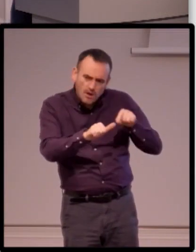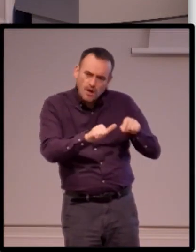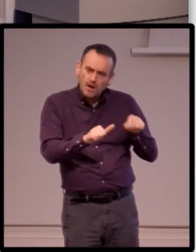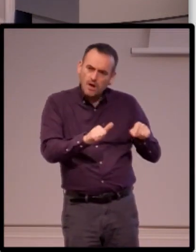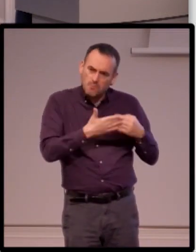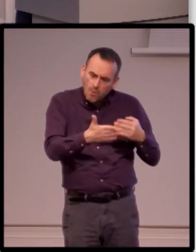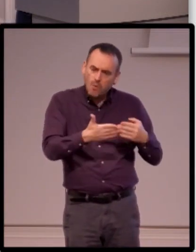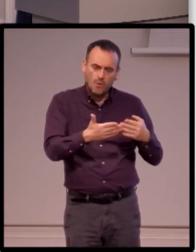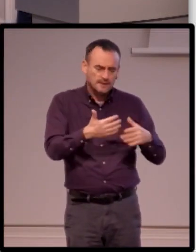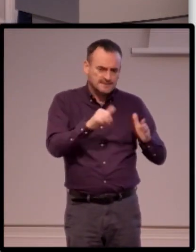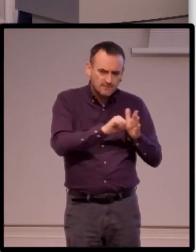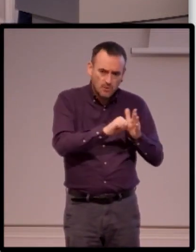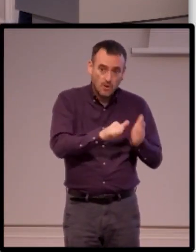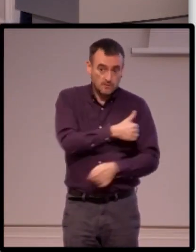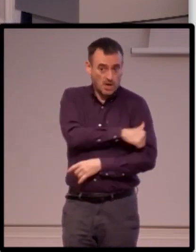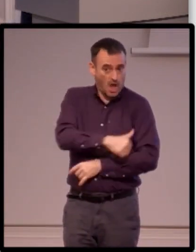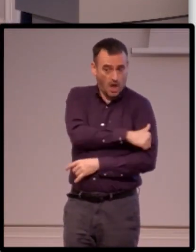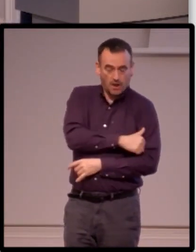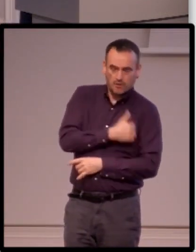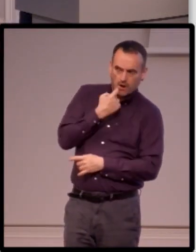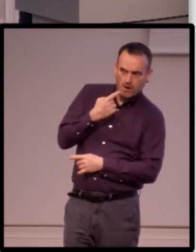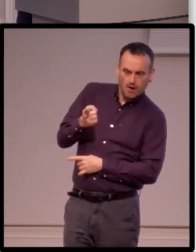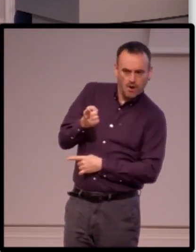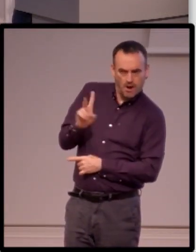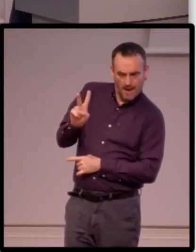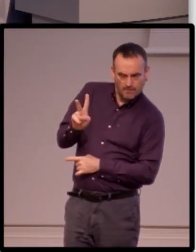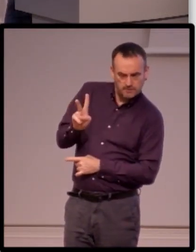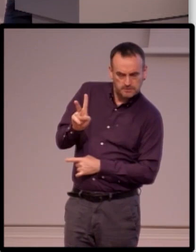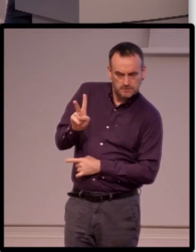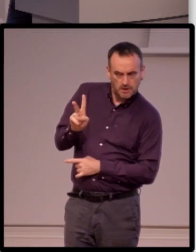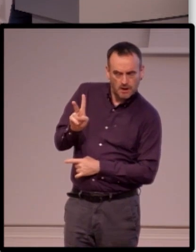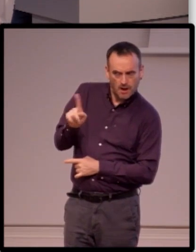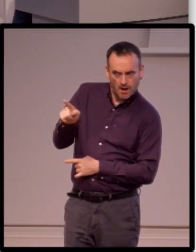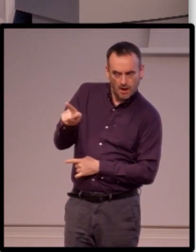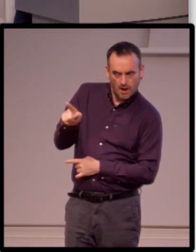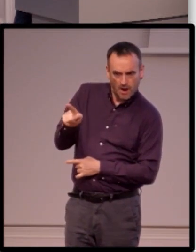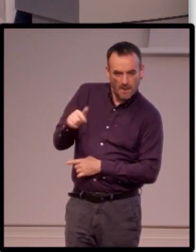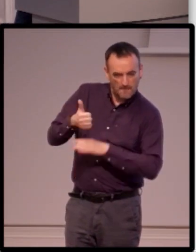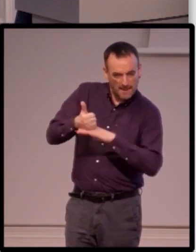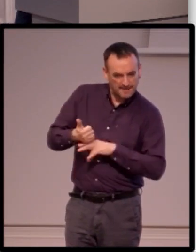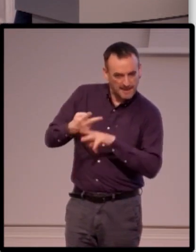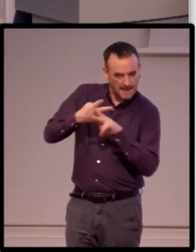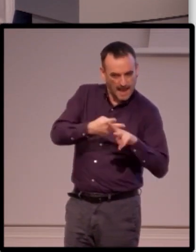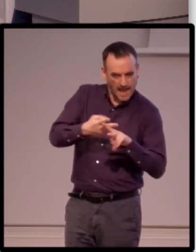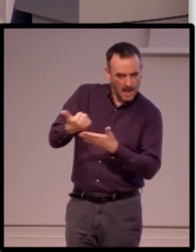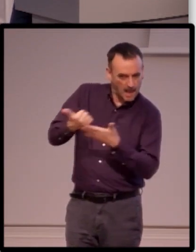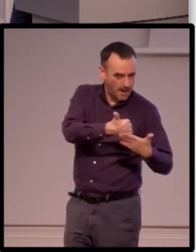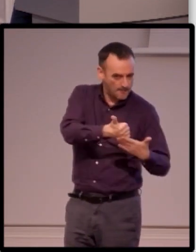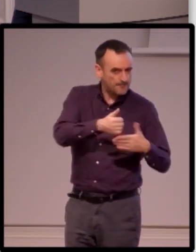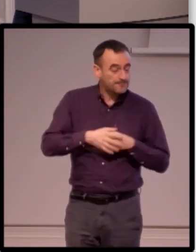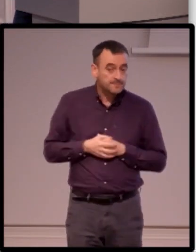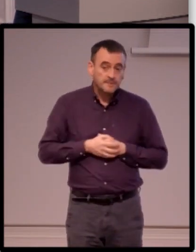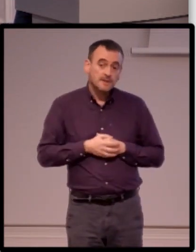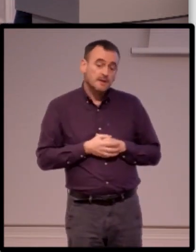nurses more reliant on parents for some of the kind of basic care. But